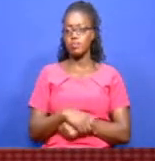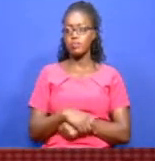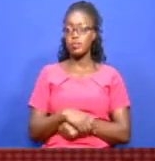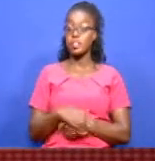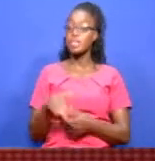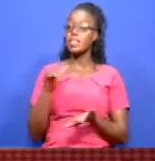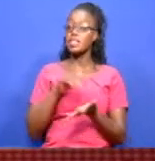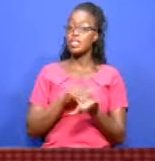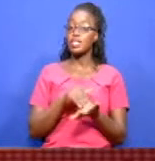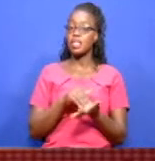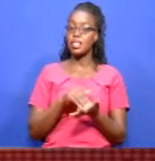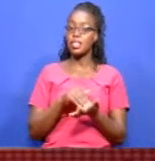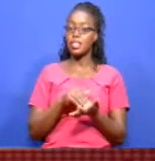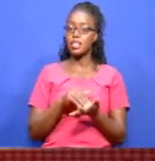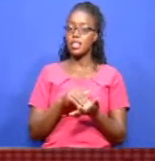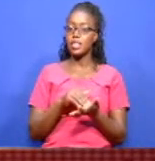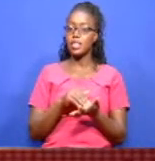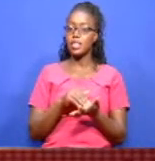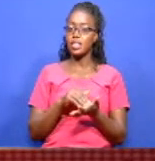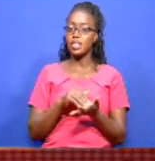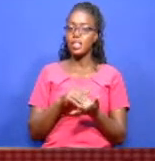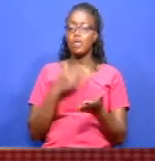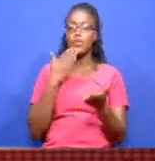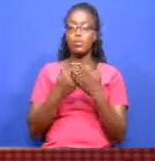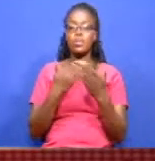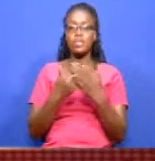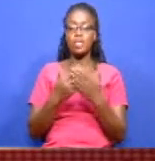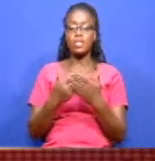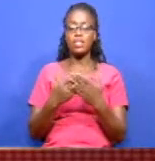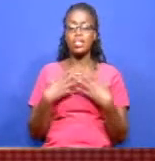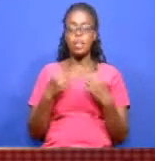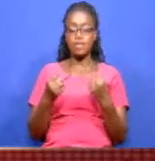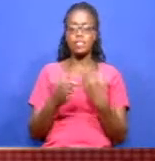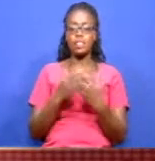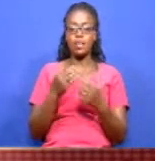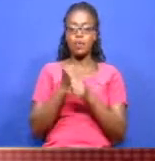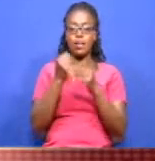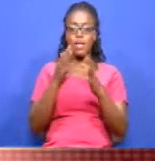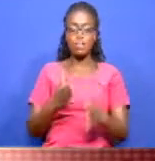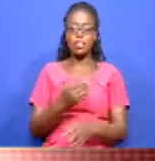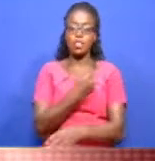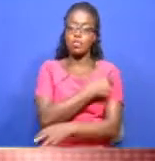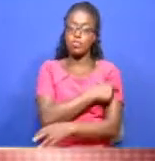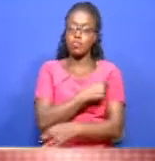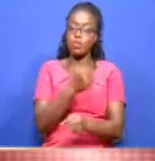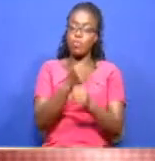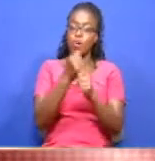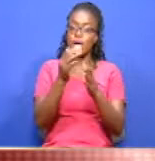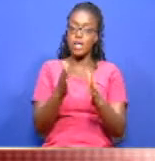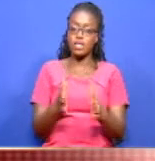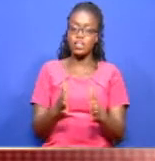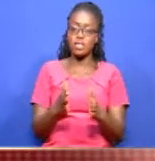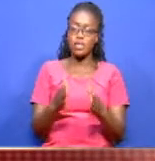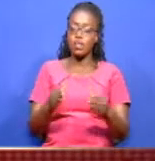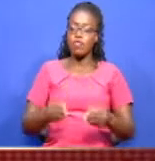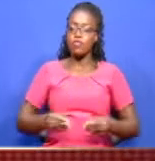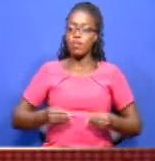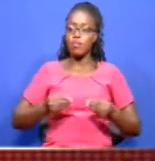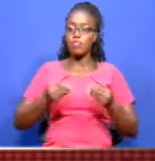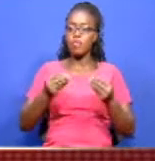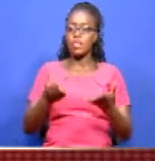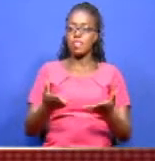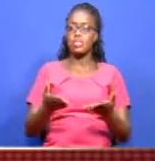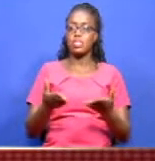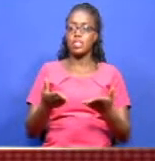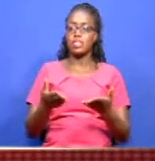Again, we take this opportunity to thank our healthcare workers and hospital staff for providing